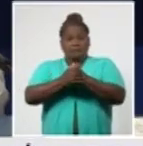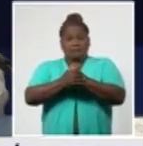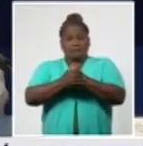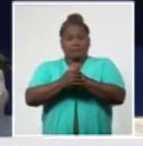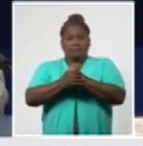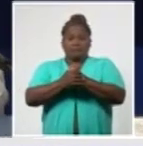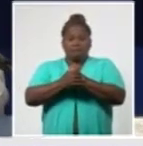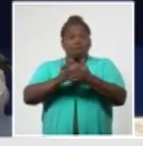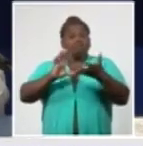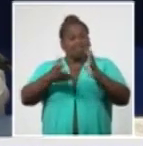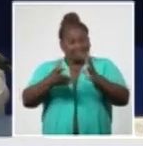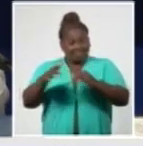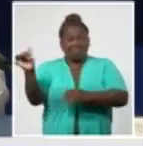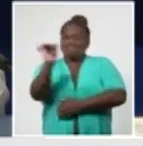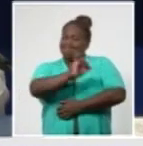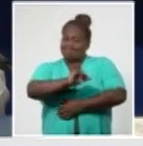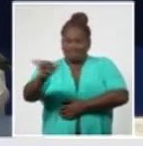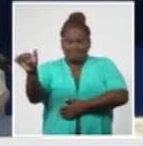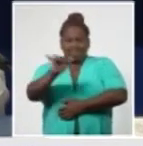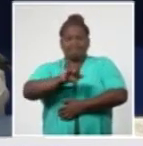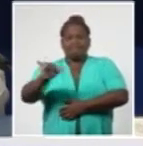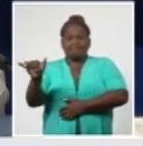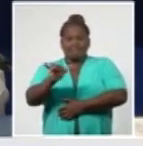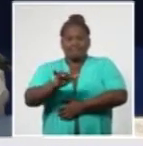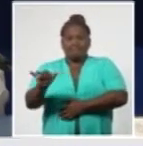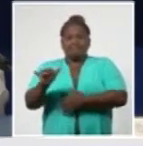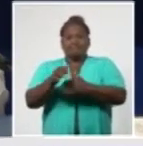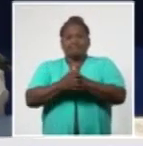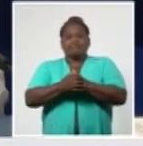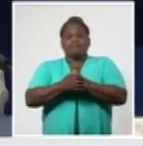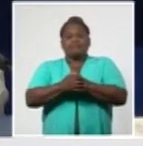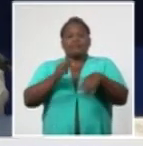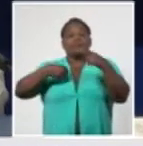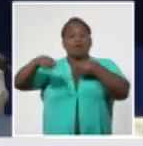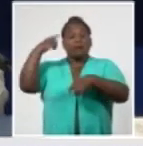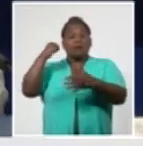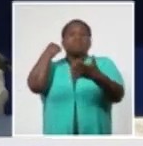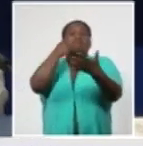5.2%. The region of the Americas reported